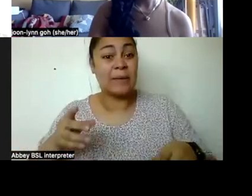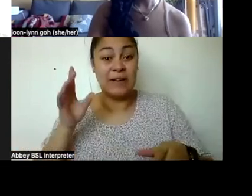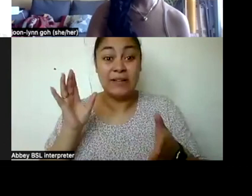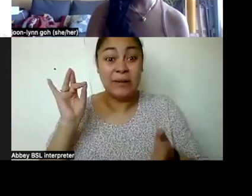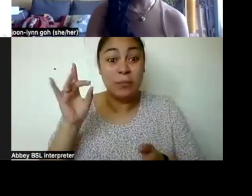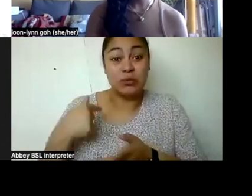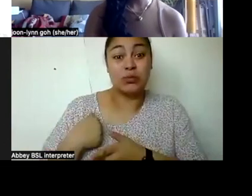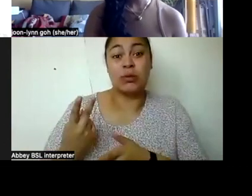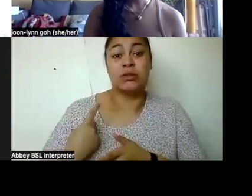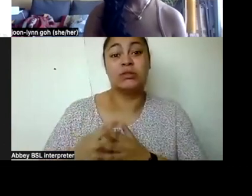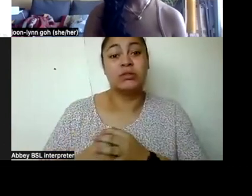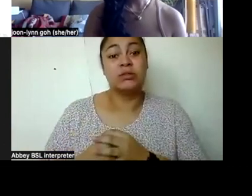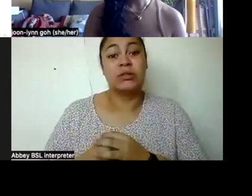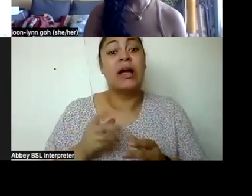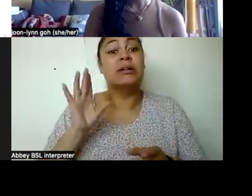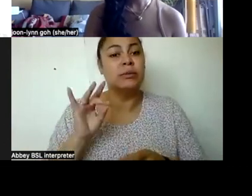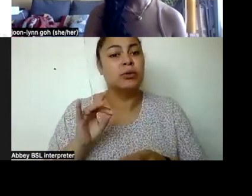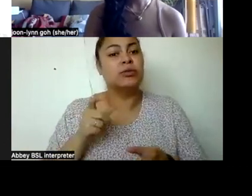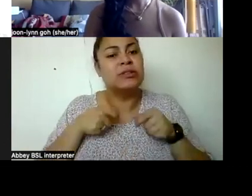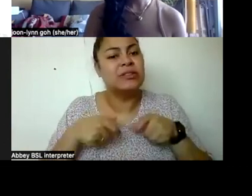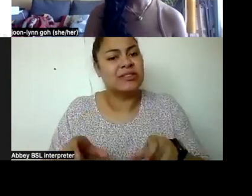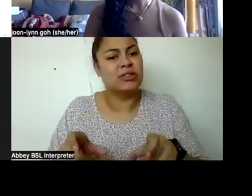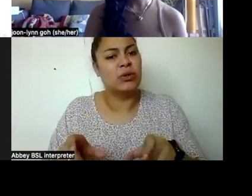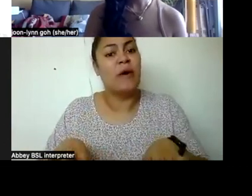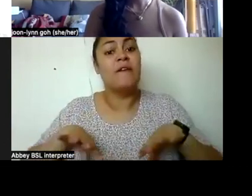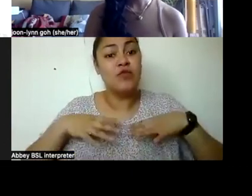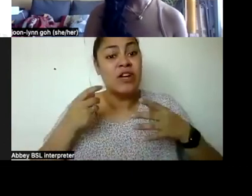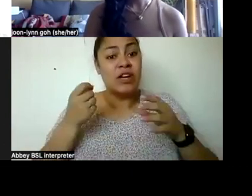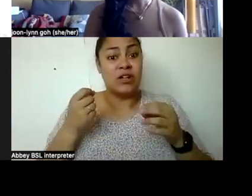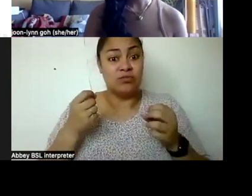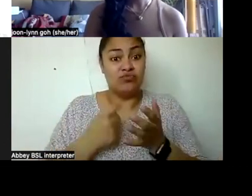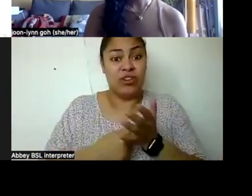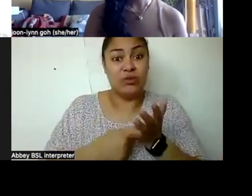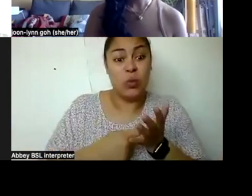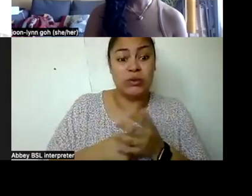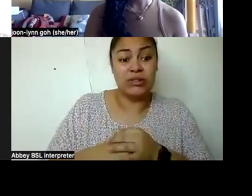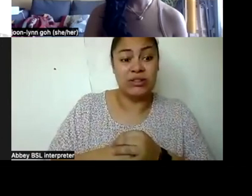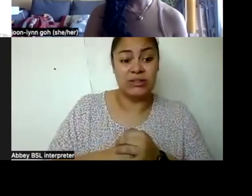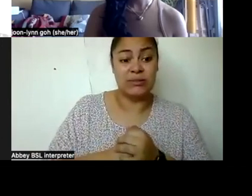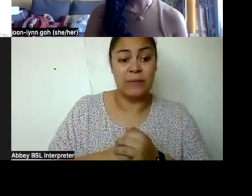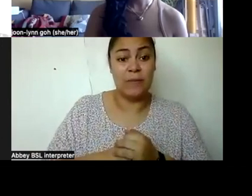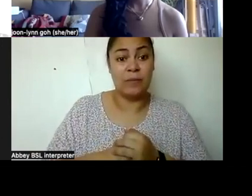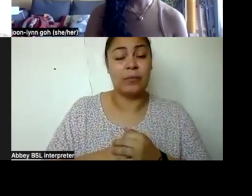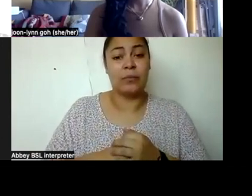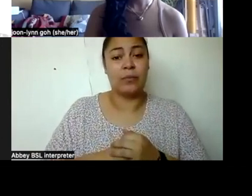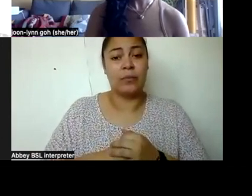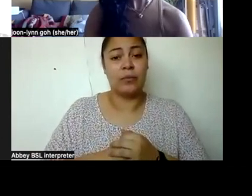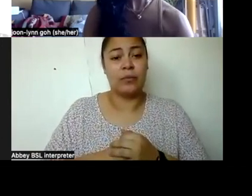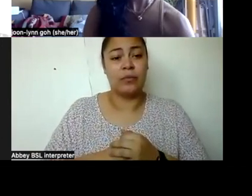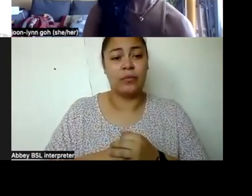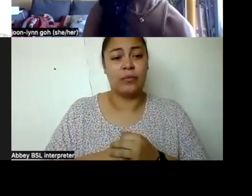commitment to continuing free resources for the sector, right? Because actually there's got to be